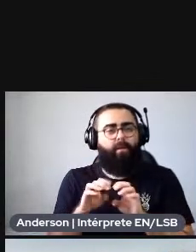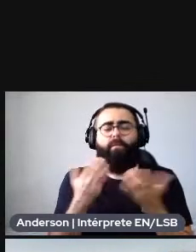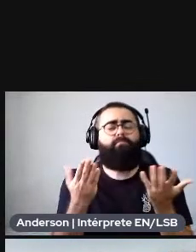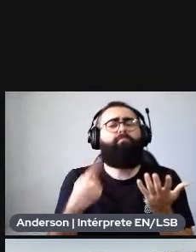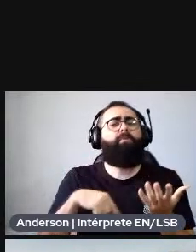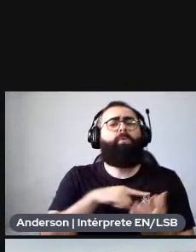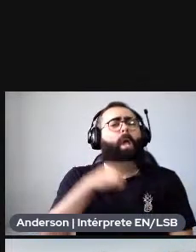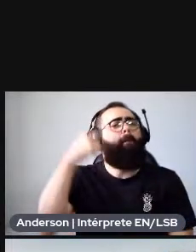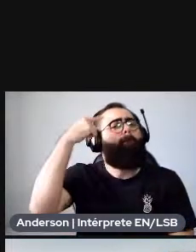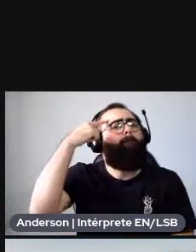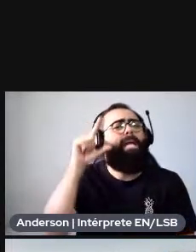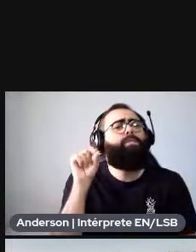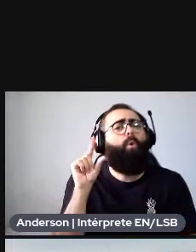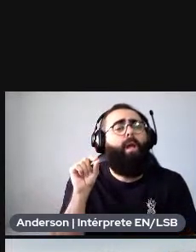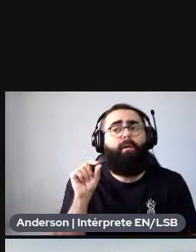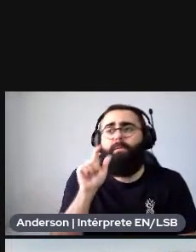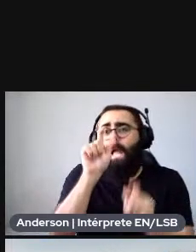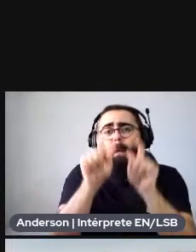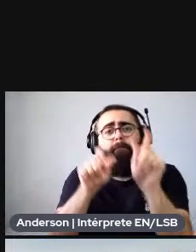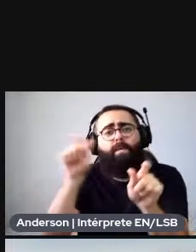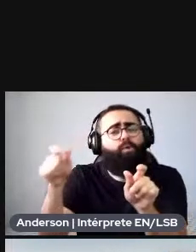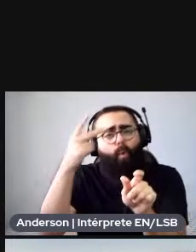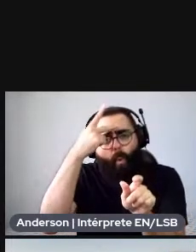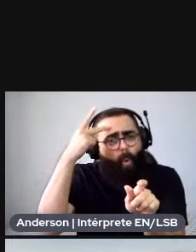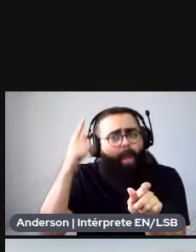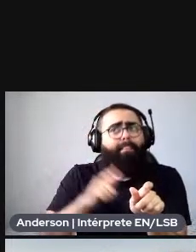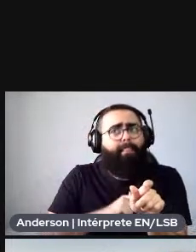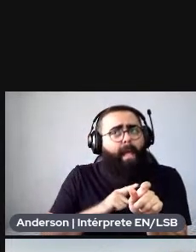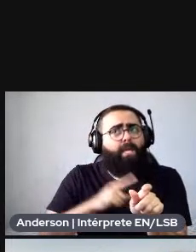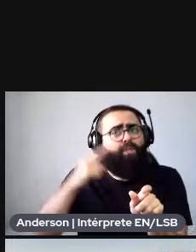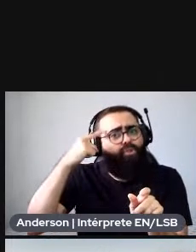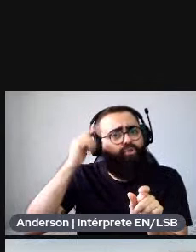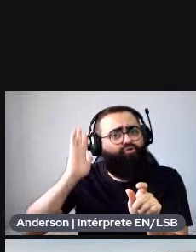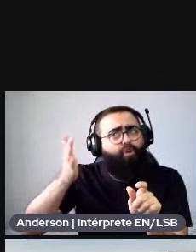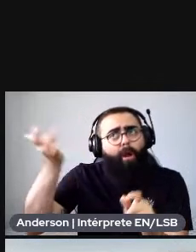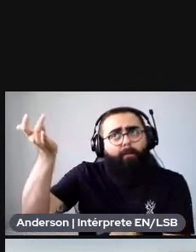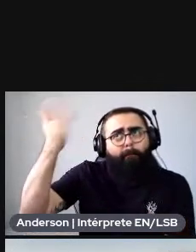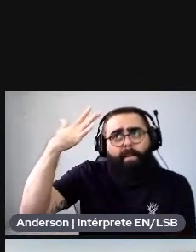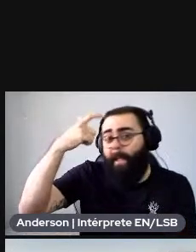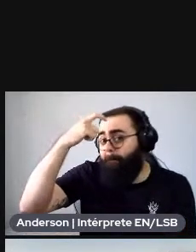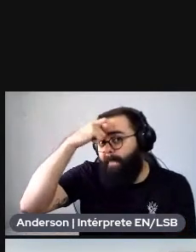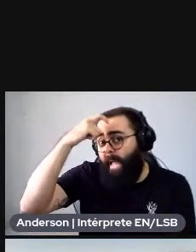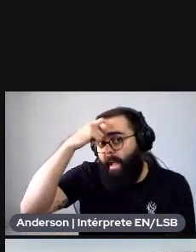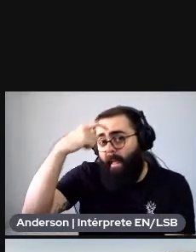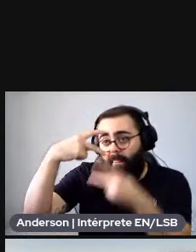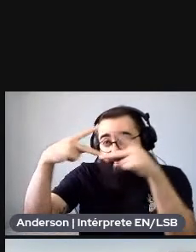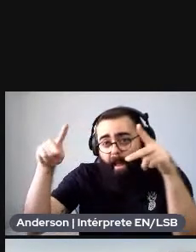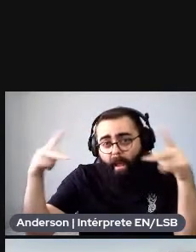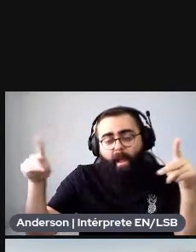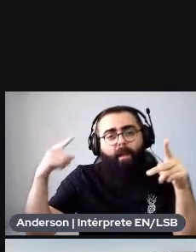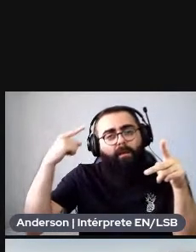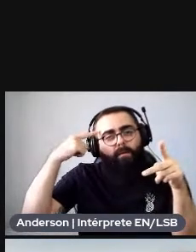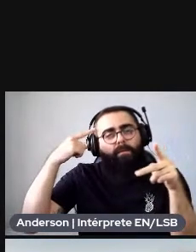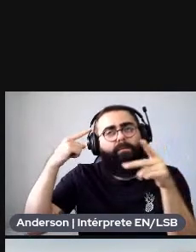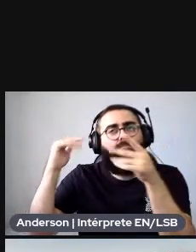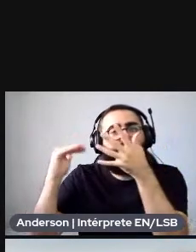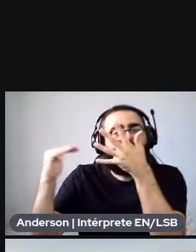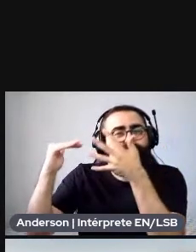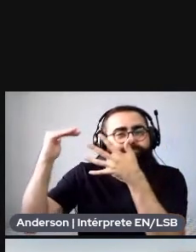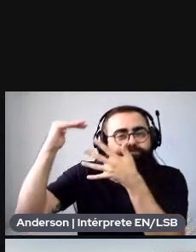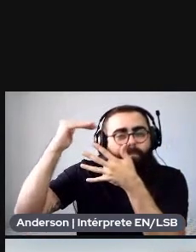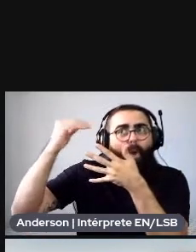have a mental inchoative schema in mind. And at a lower construction hierarchy, there are then